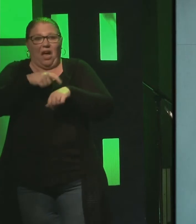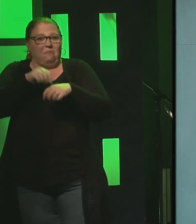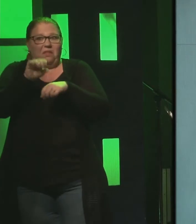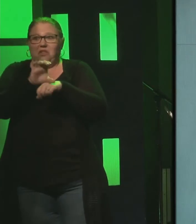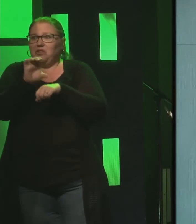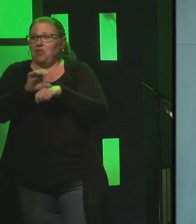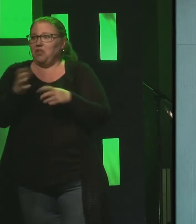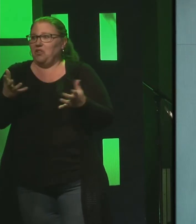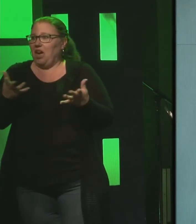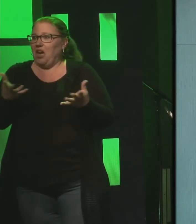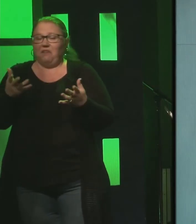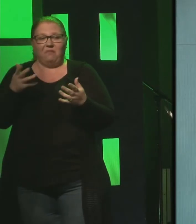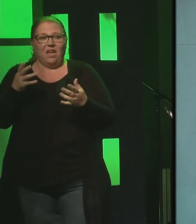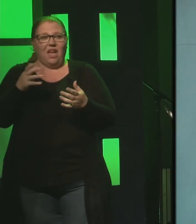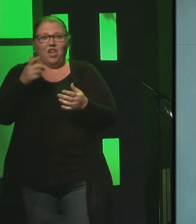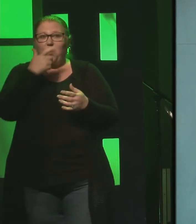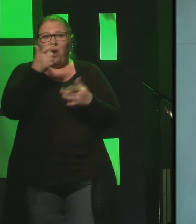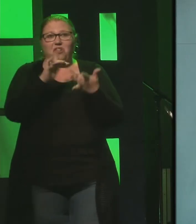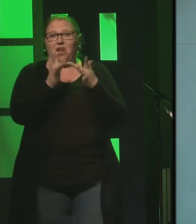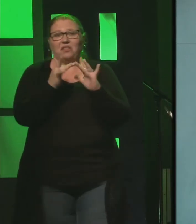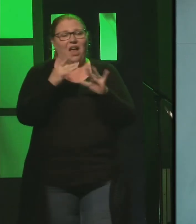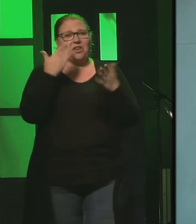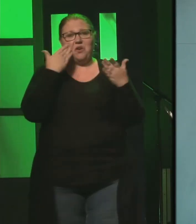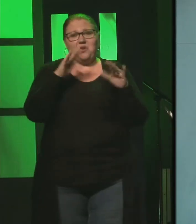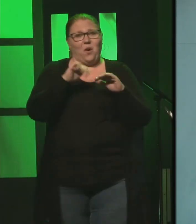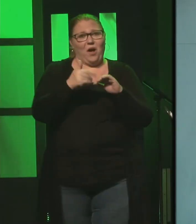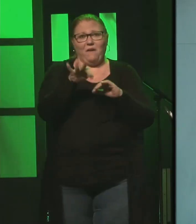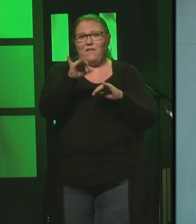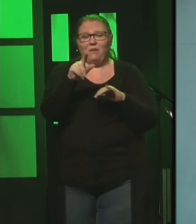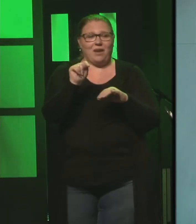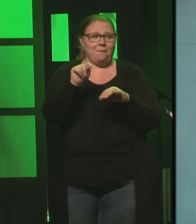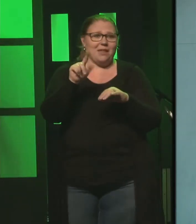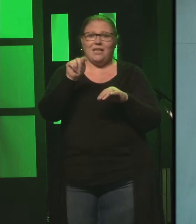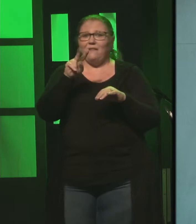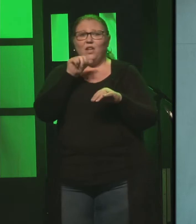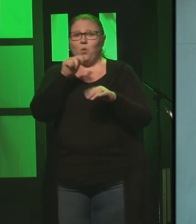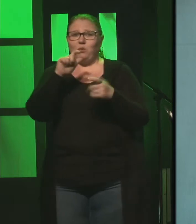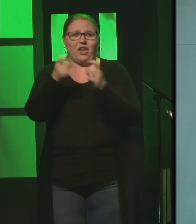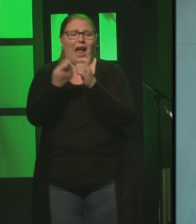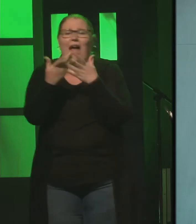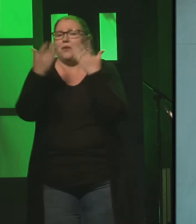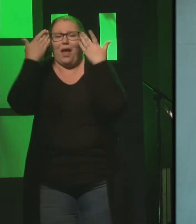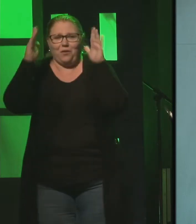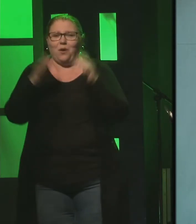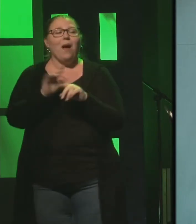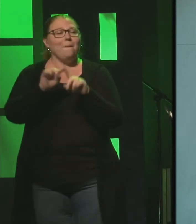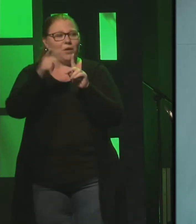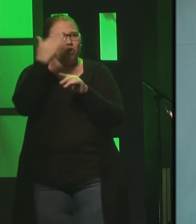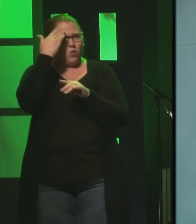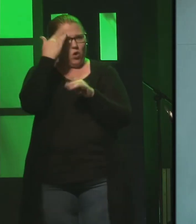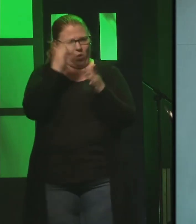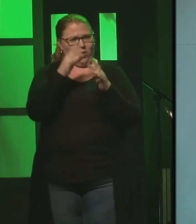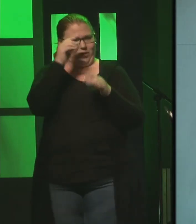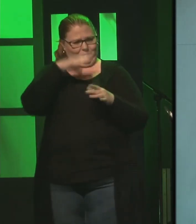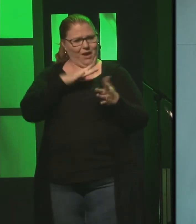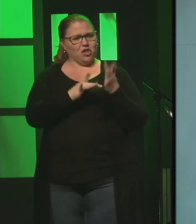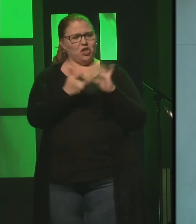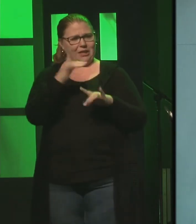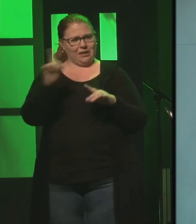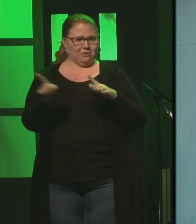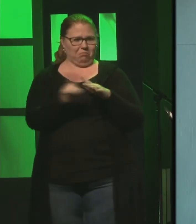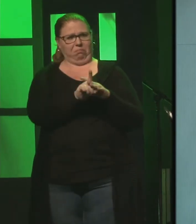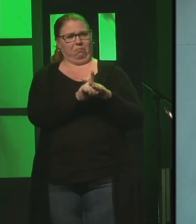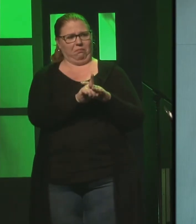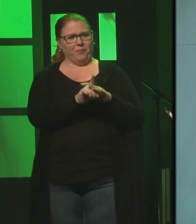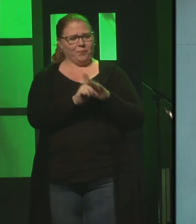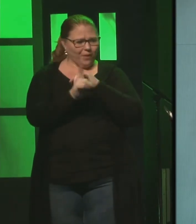here around church tuning in. You're not sure how you ended up here, but your TV won't change. I don't know, right? But you know this guy Jesus came, and what you know of Jesus,